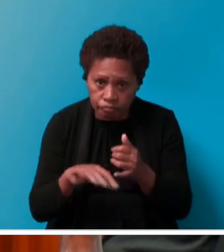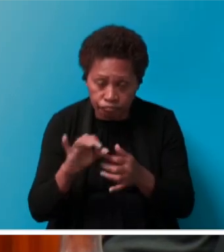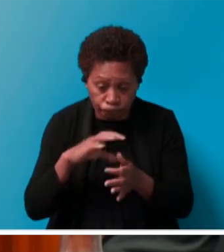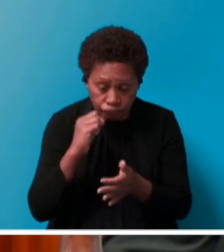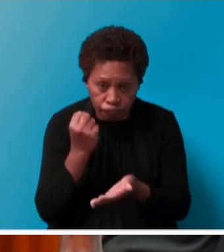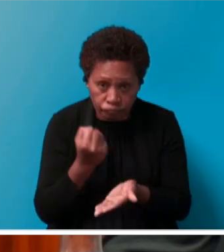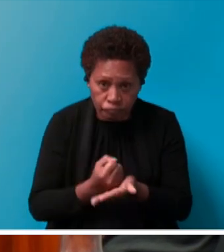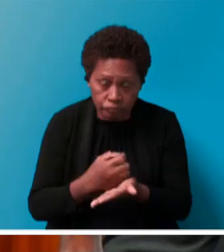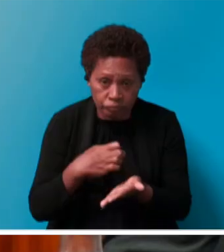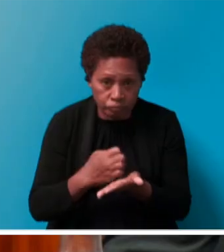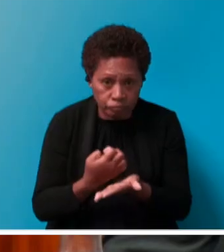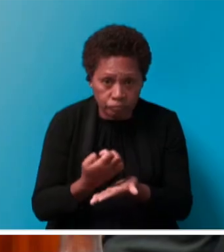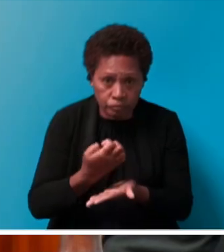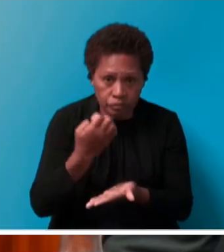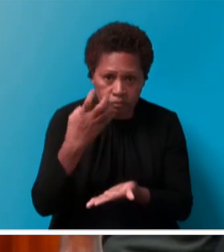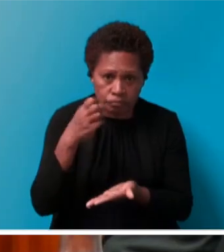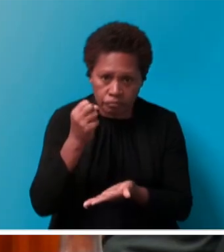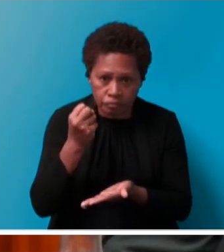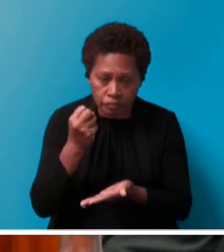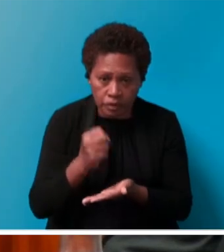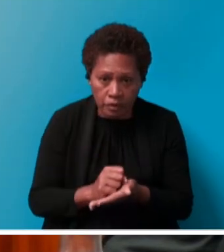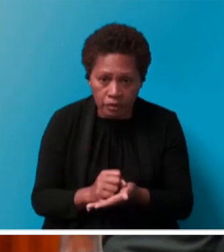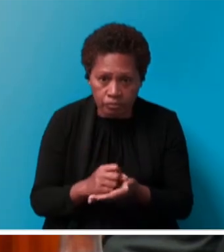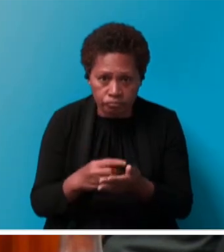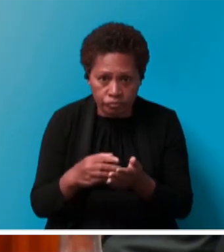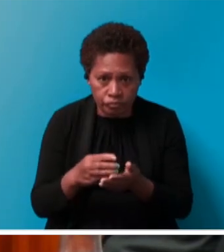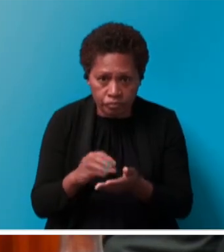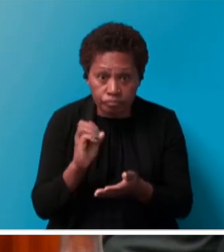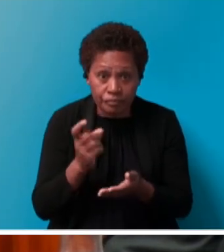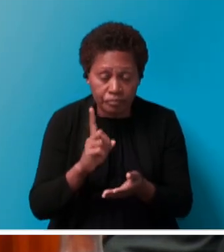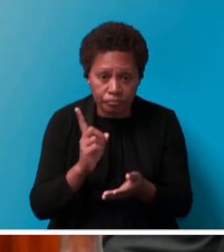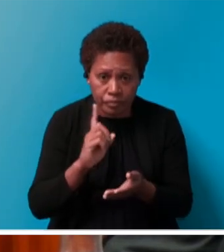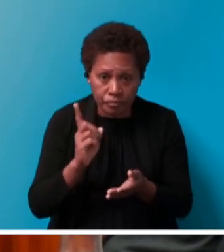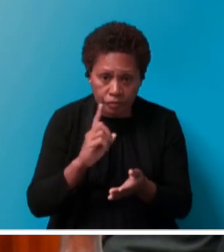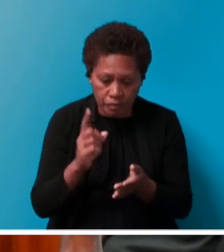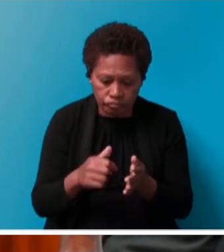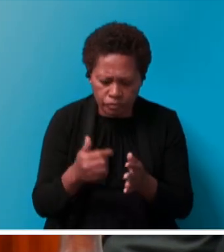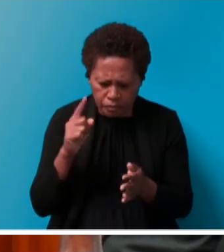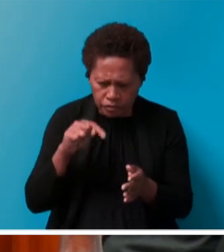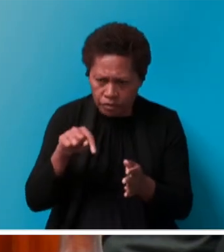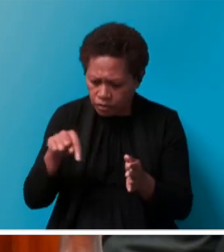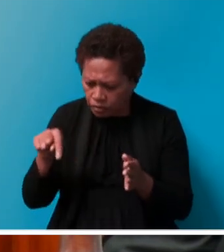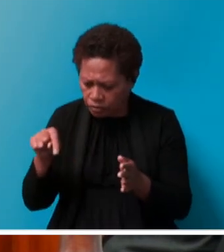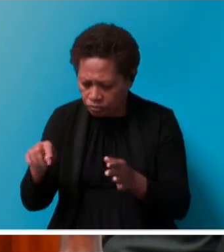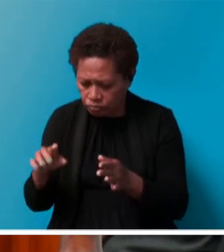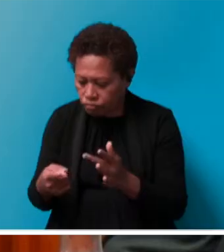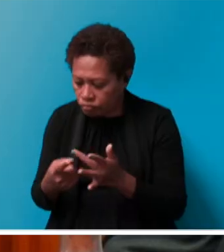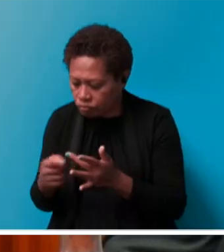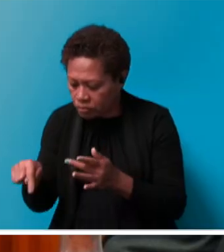benefits derived from our heritage flow back to the communities. Beyond the WIPO regional